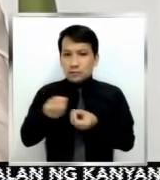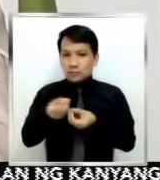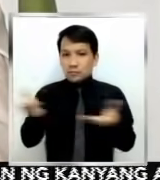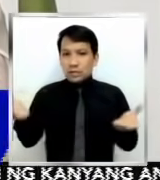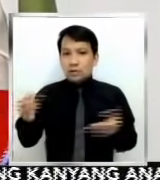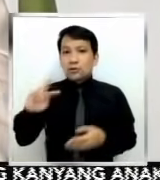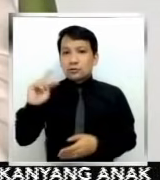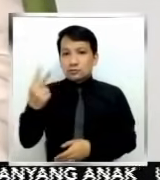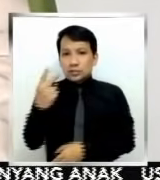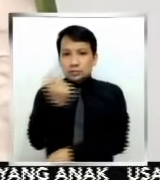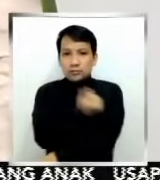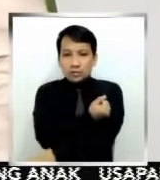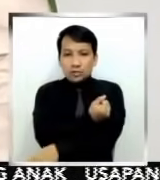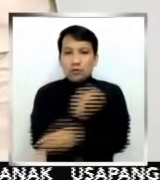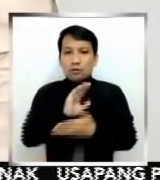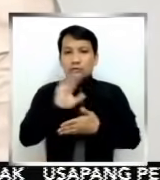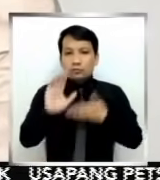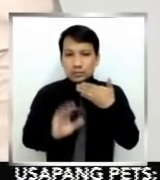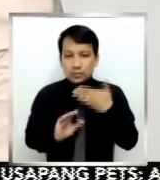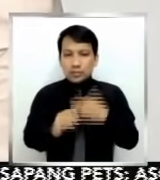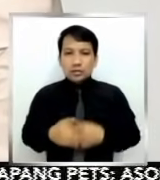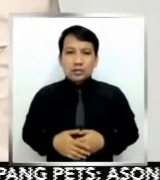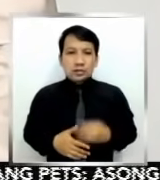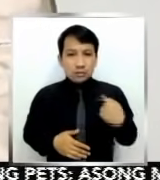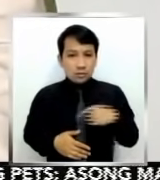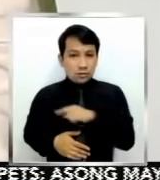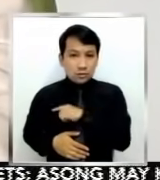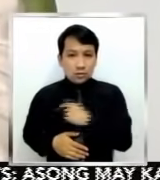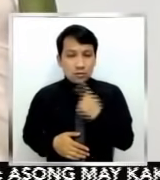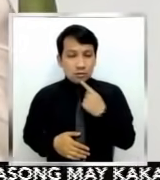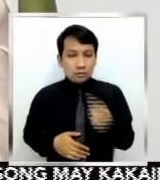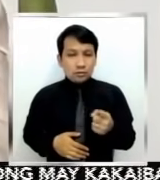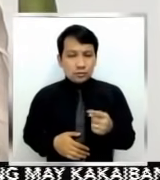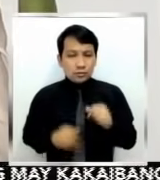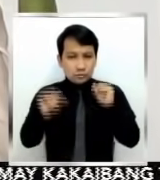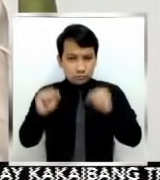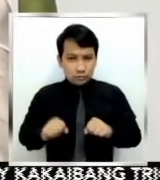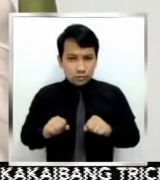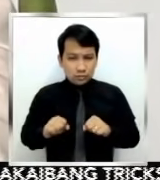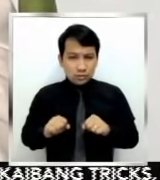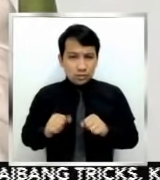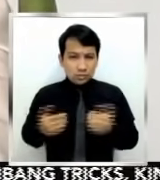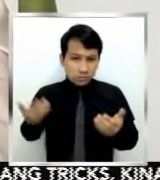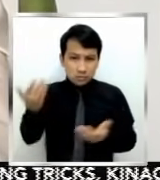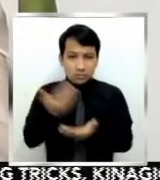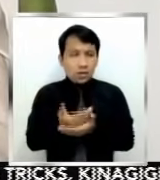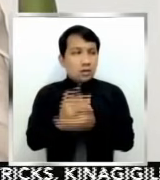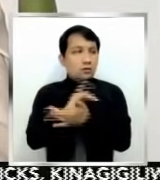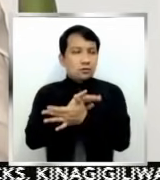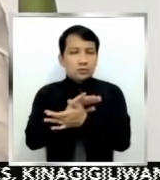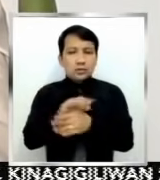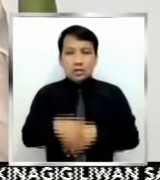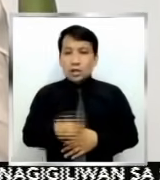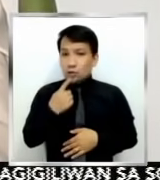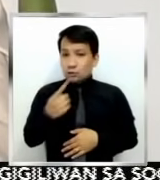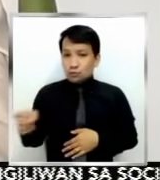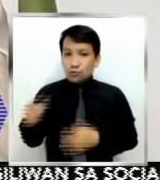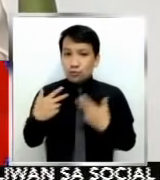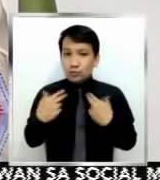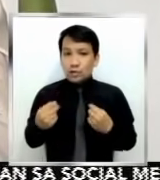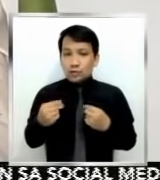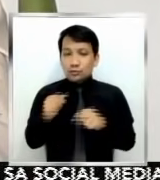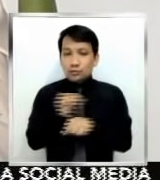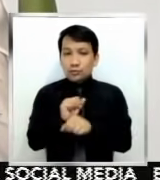million doses of COVID-19 vaccines have been administered to health workers,